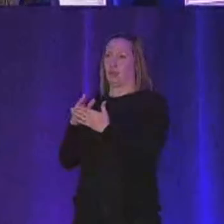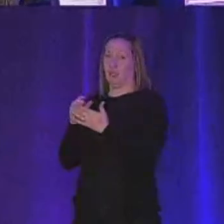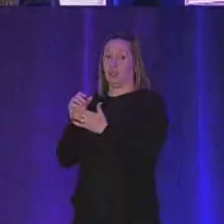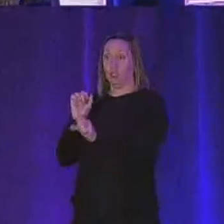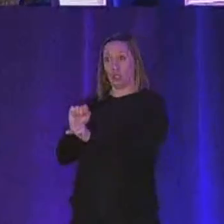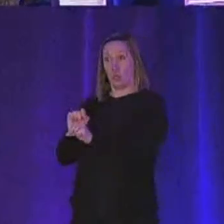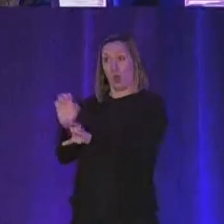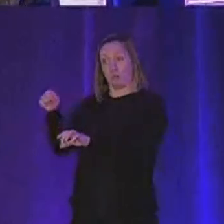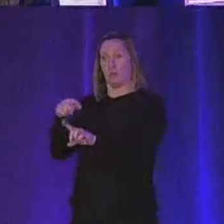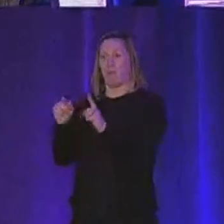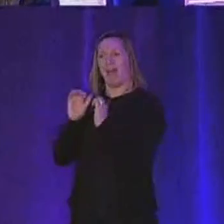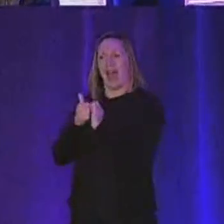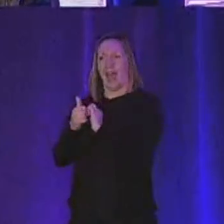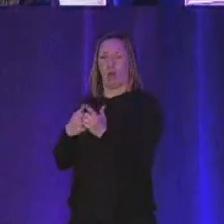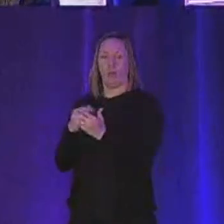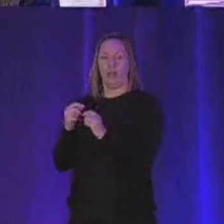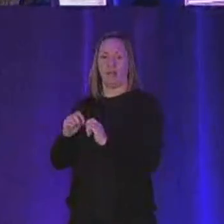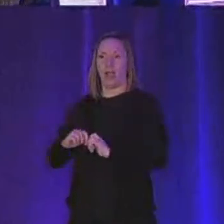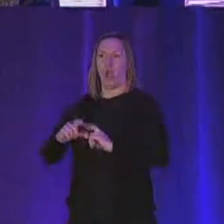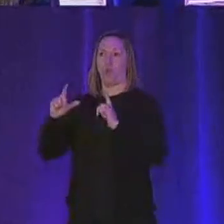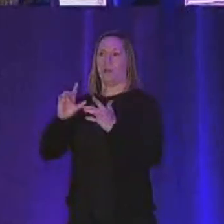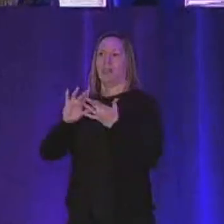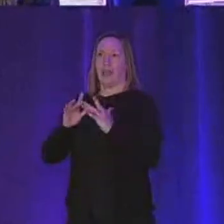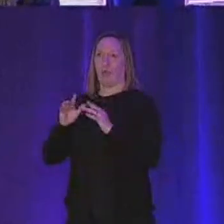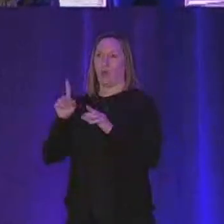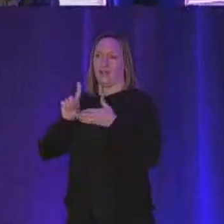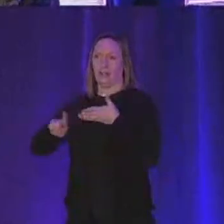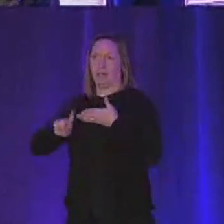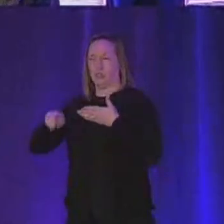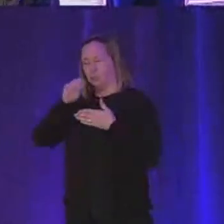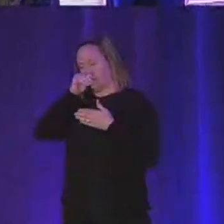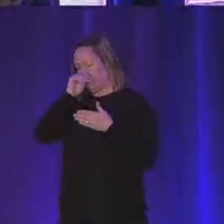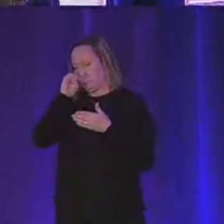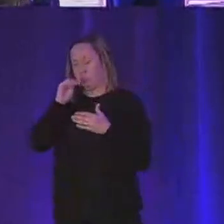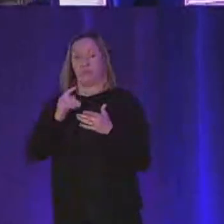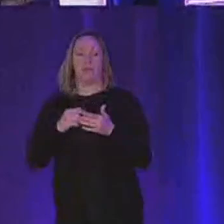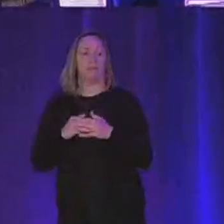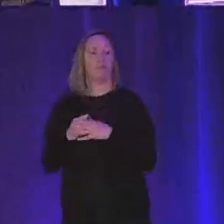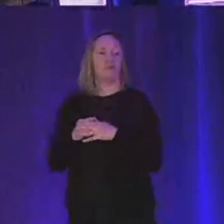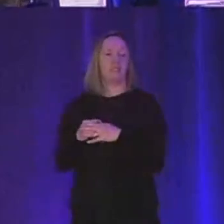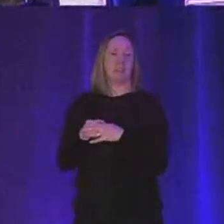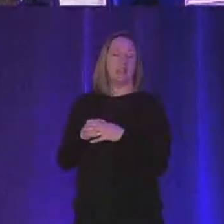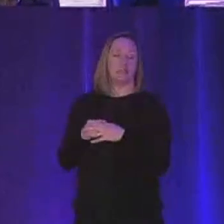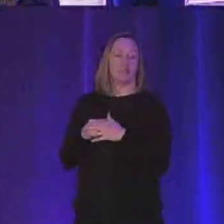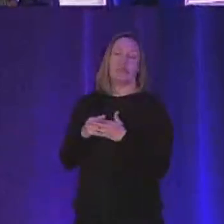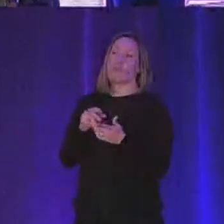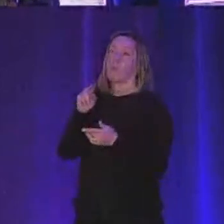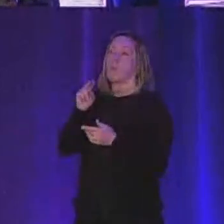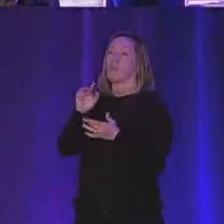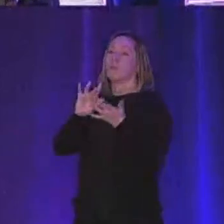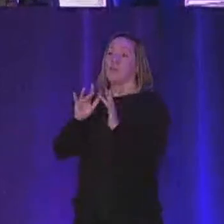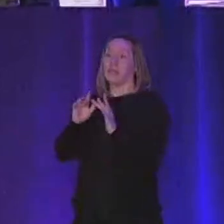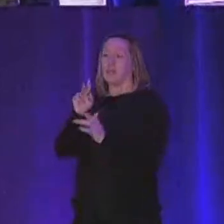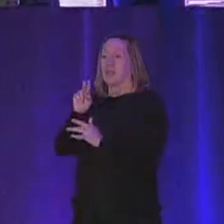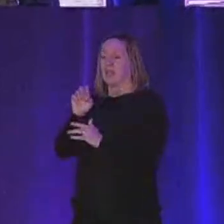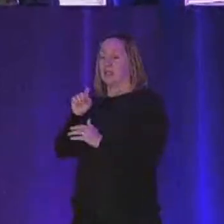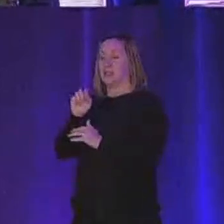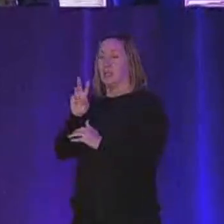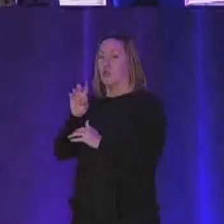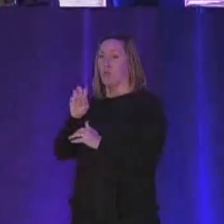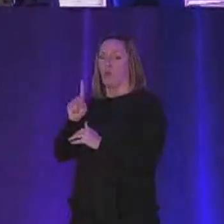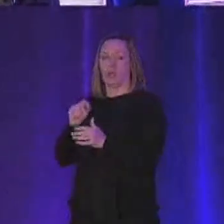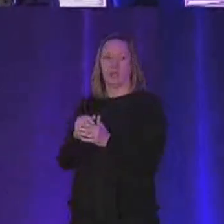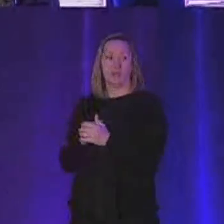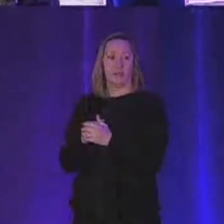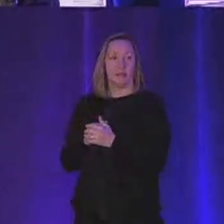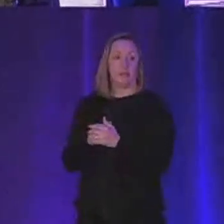does it work? So if I open the network inspector, let's maybe go halfsies, and we'll go network. What I want to show you, we'll filter on JavaScript here,